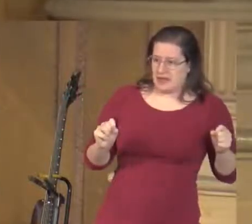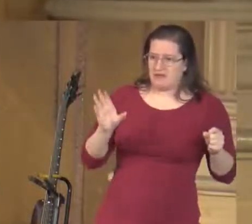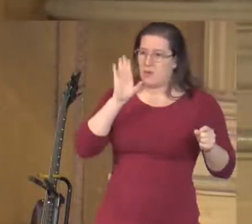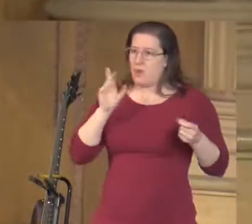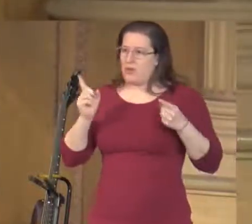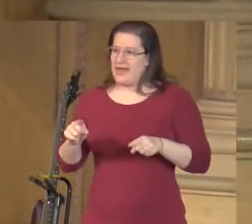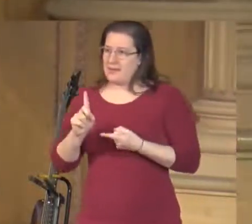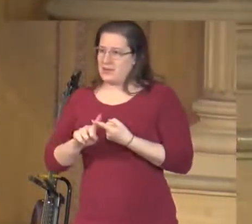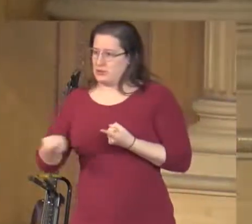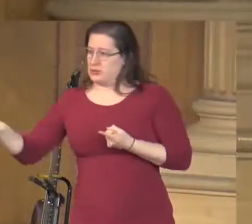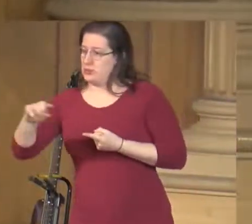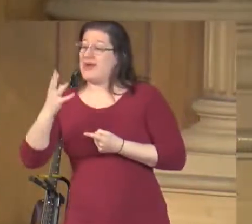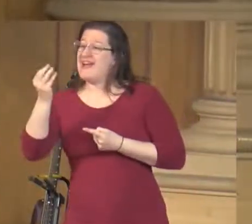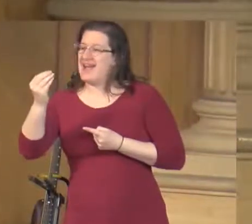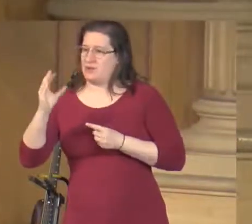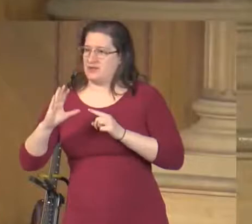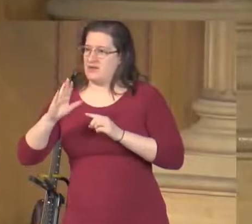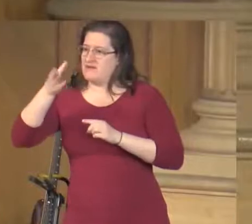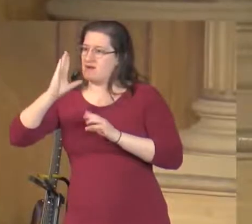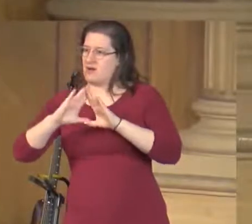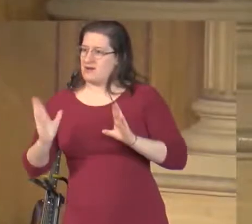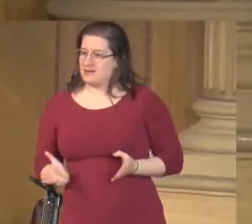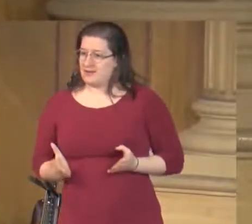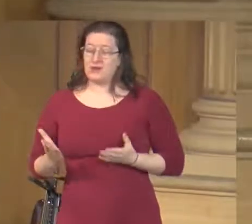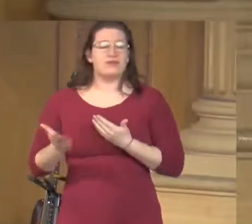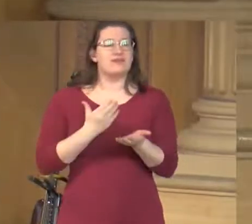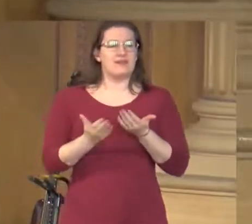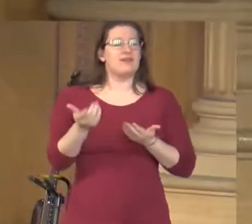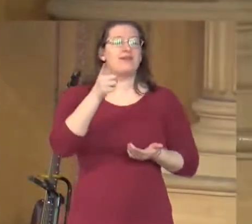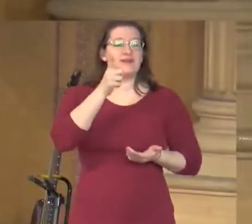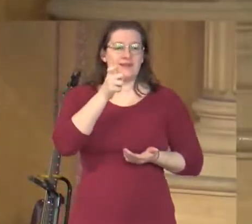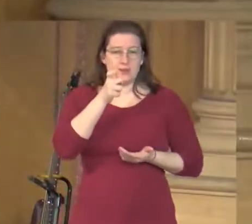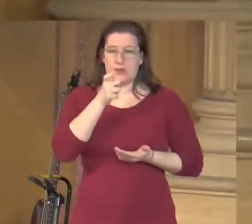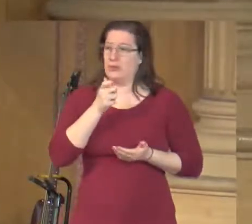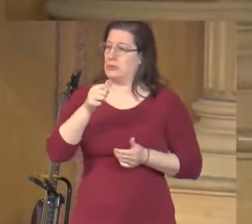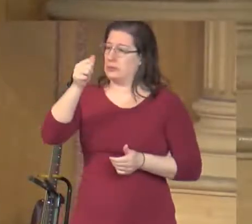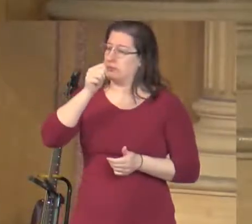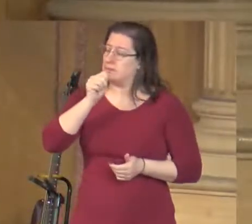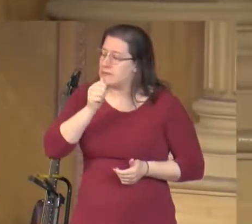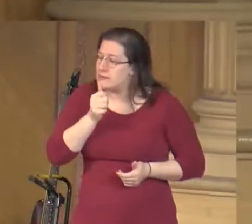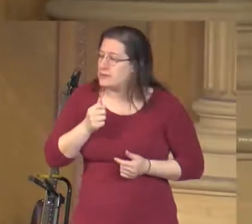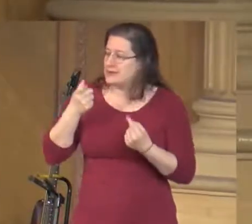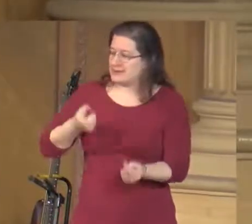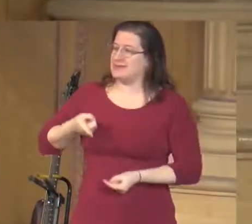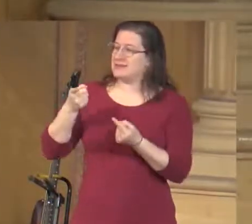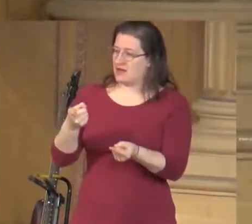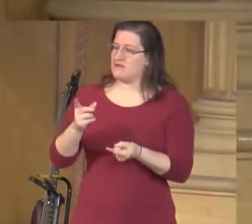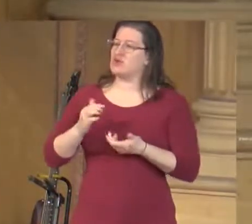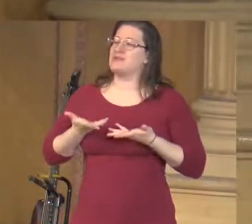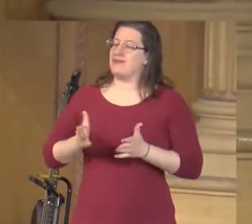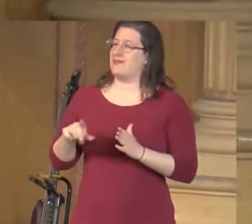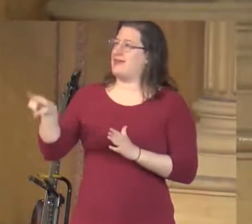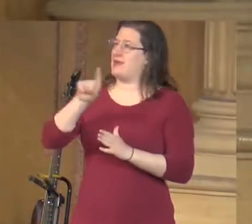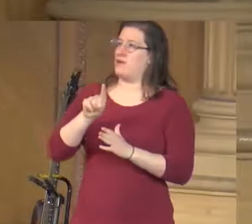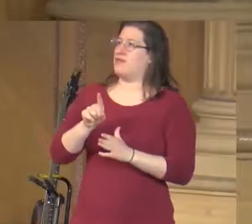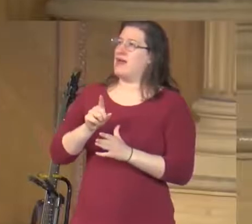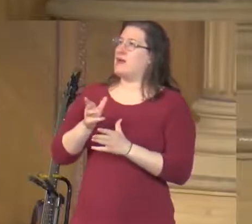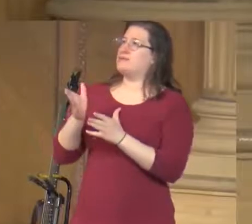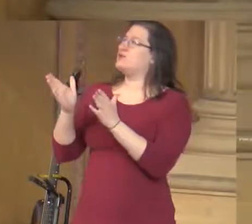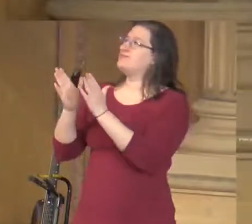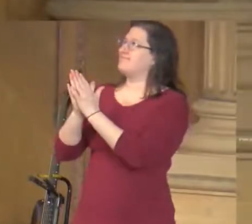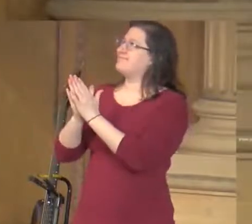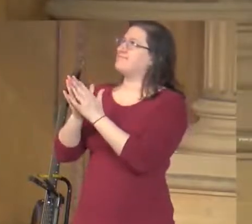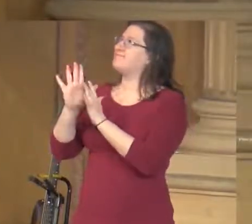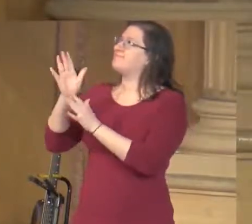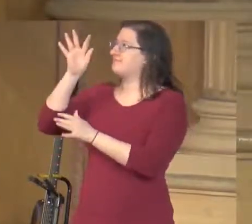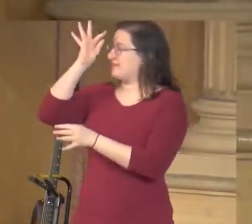Therefore, let those who suffer according to God's will entrust their souls to a faithful creator while doing good. And so Peter